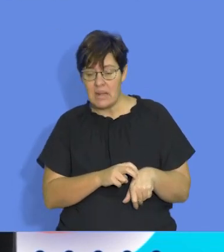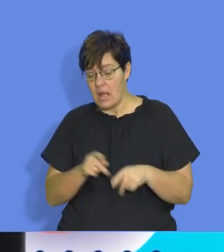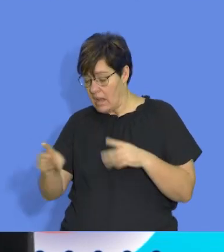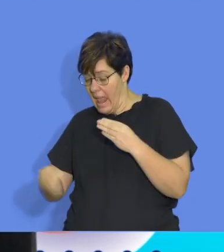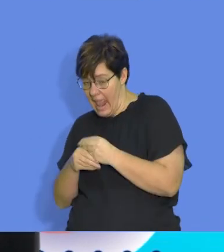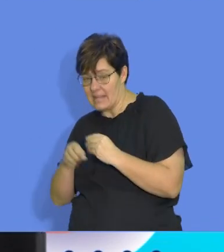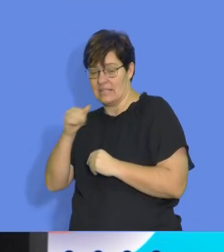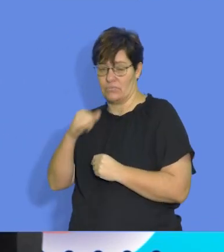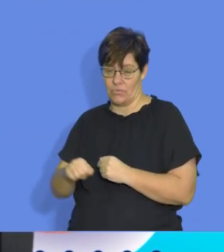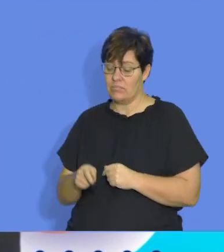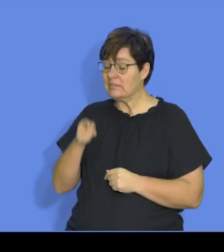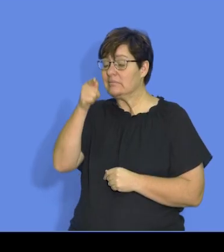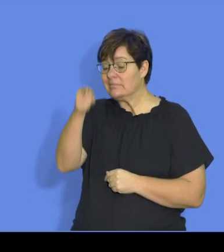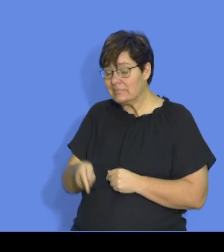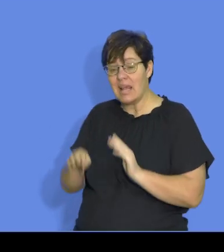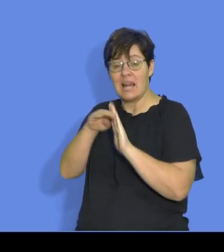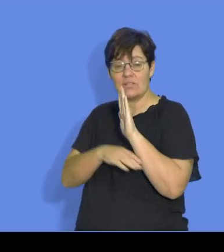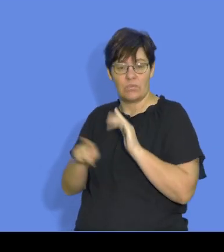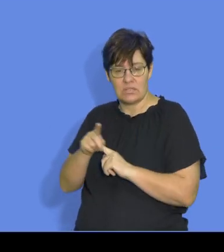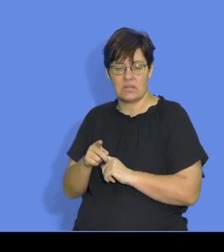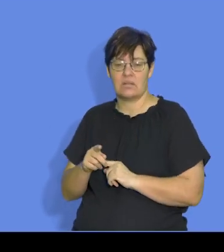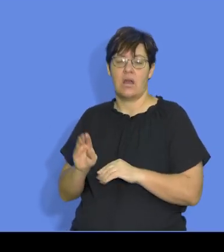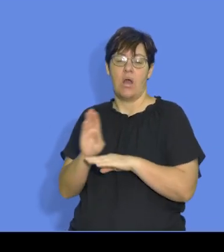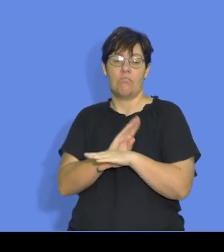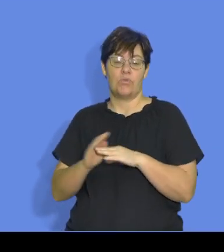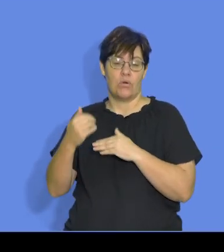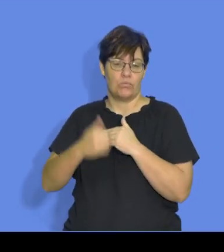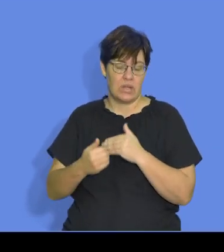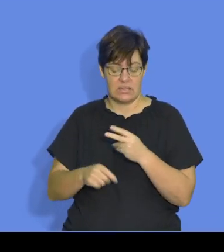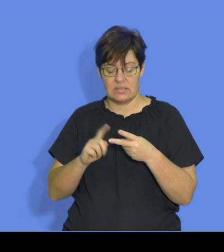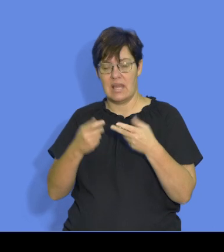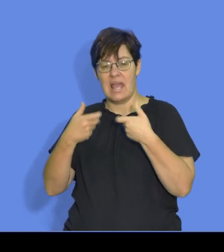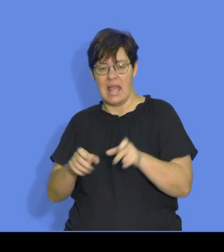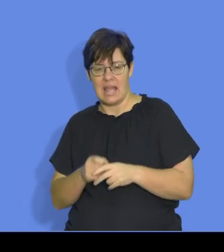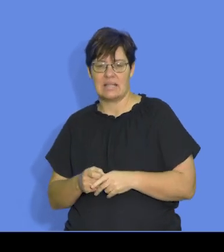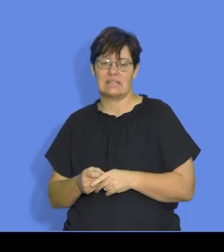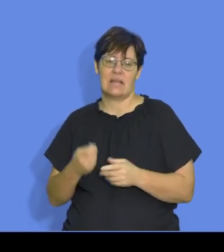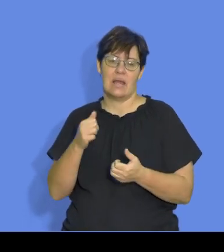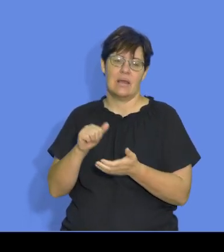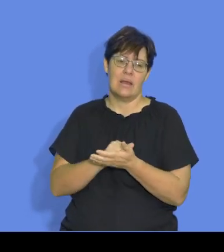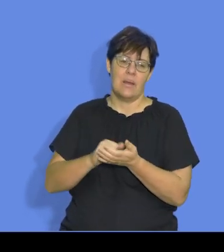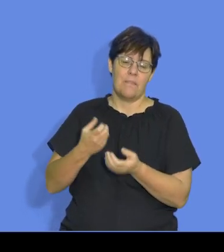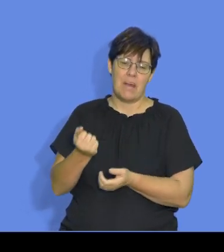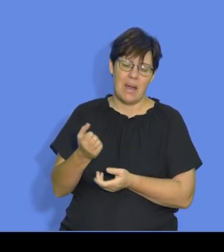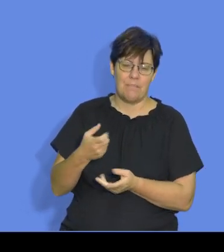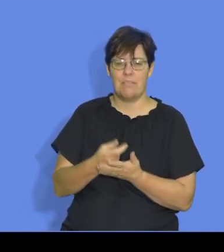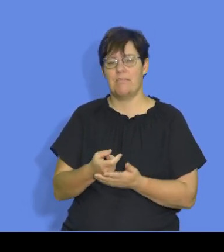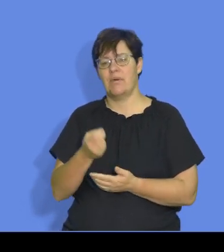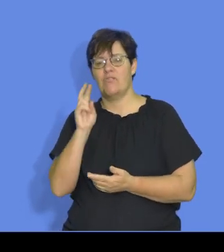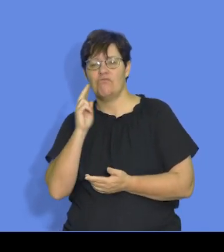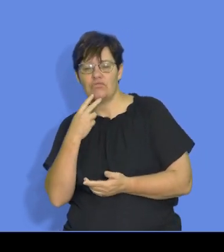on your zero rated list would be brown bread, eggs, maize meal, beans, fruit and vegetables,